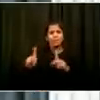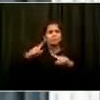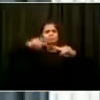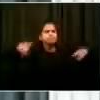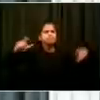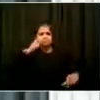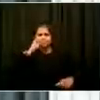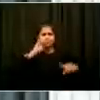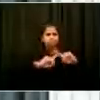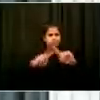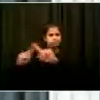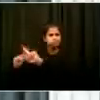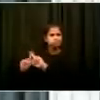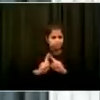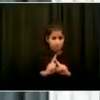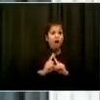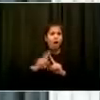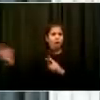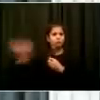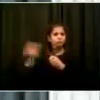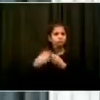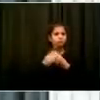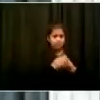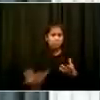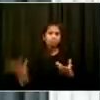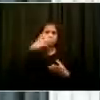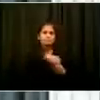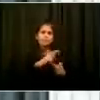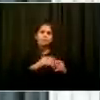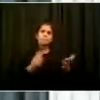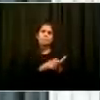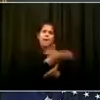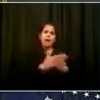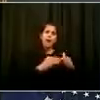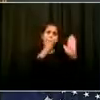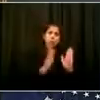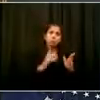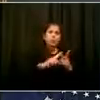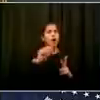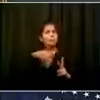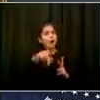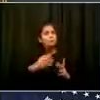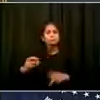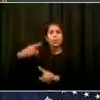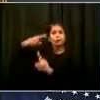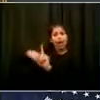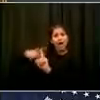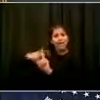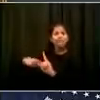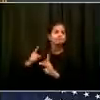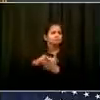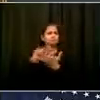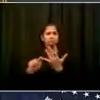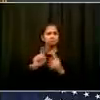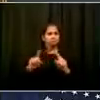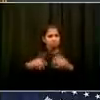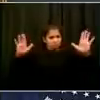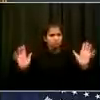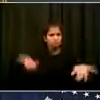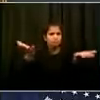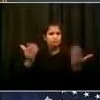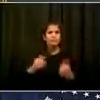just the beginning. There's more to come. And I thank you again, Mr. Mayor, for your leadership on this important issue. Thank you so much,